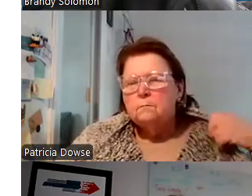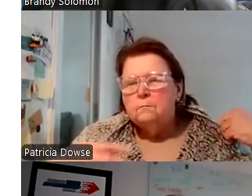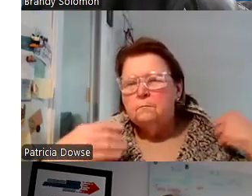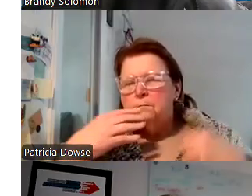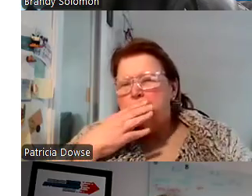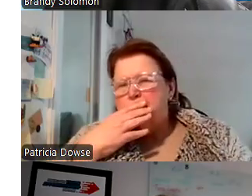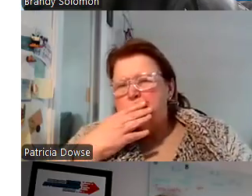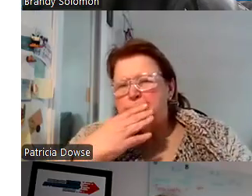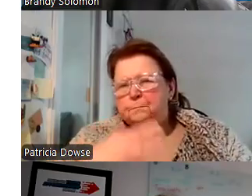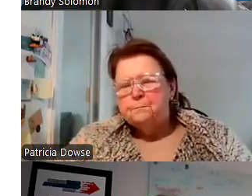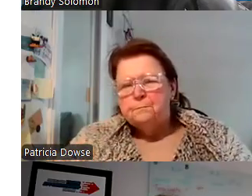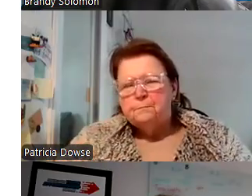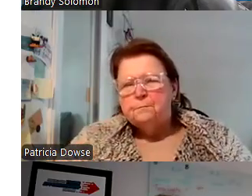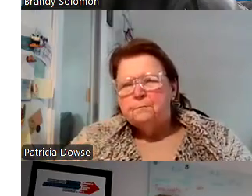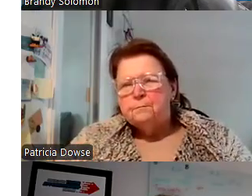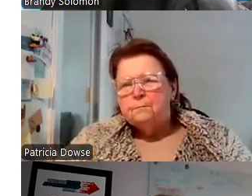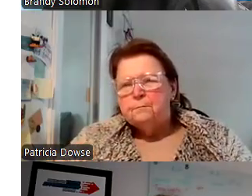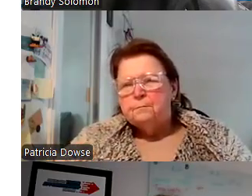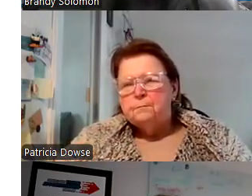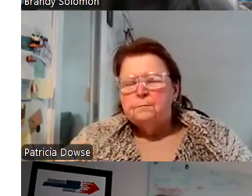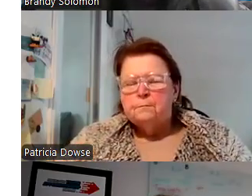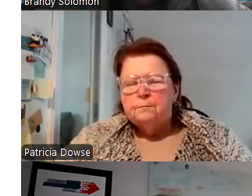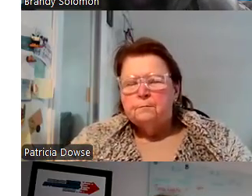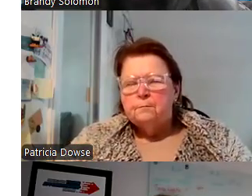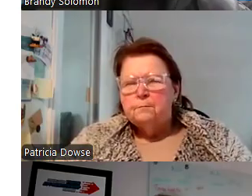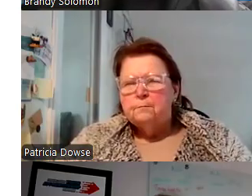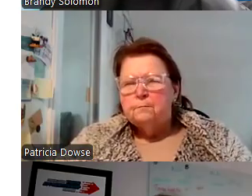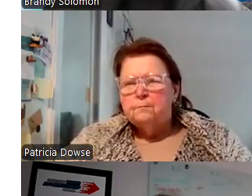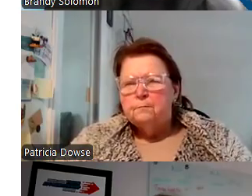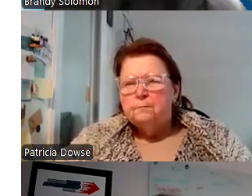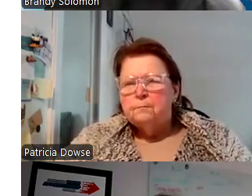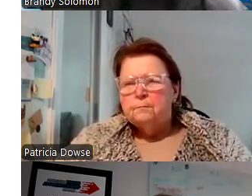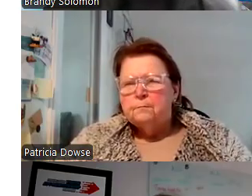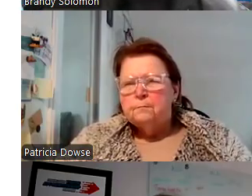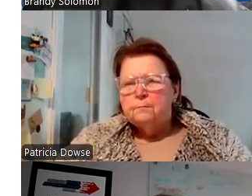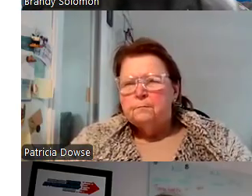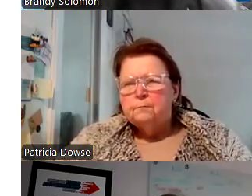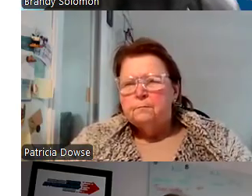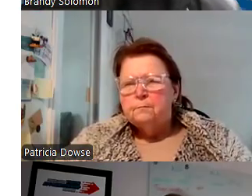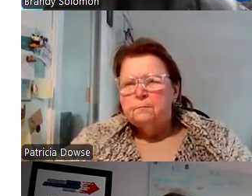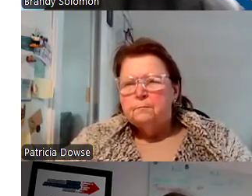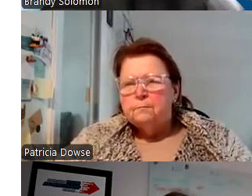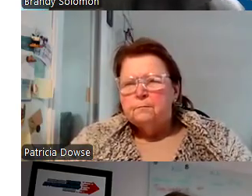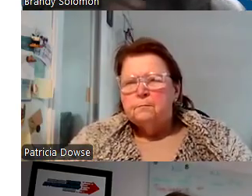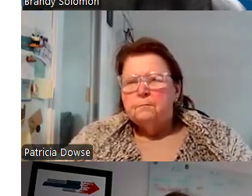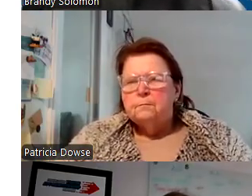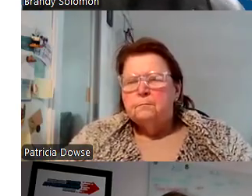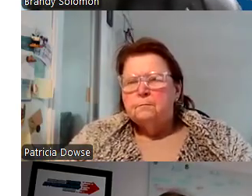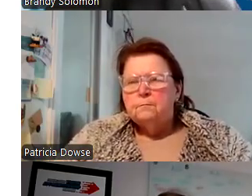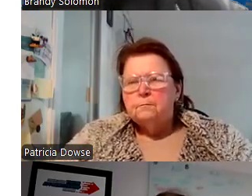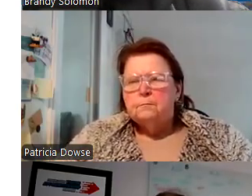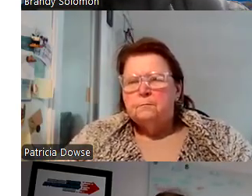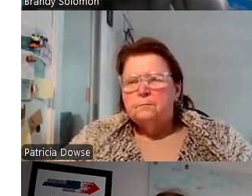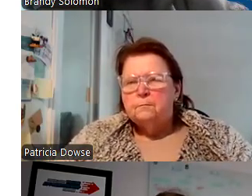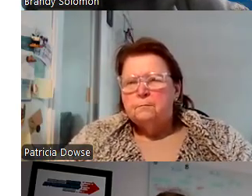that Pat continues to bring that up. We think about the manufacturing technicians and the engineers and all that such, but that entire